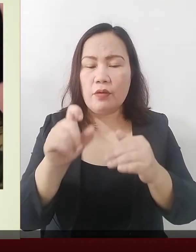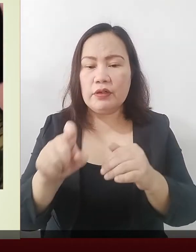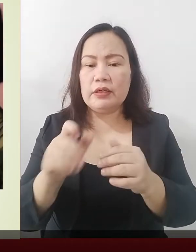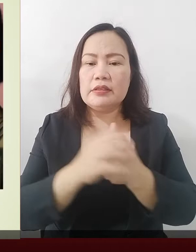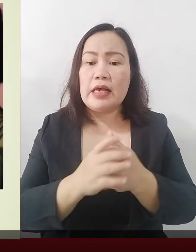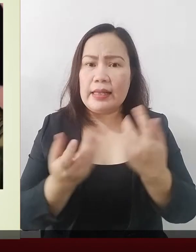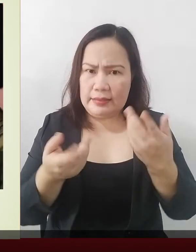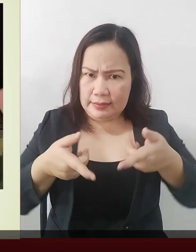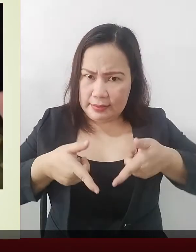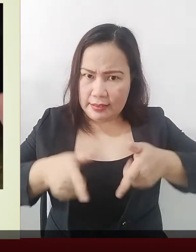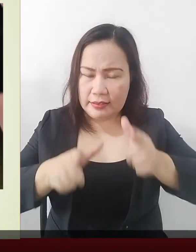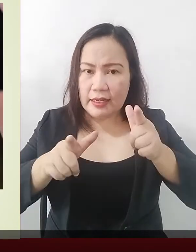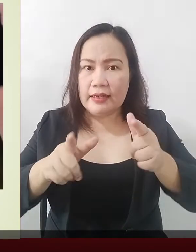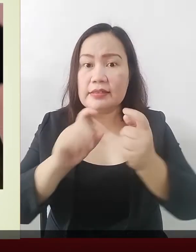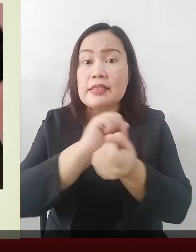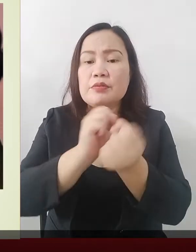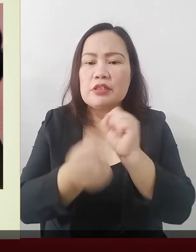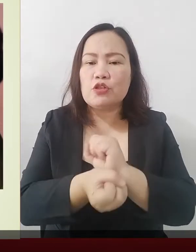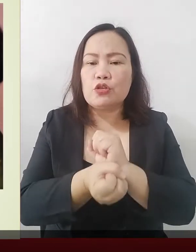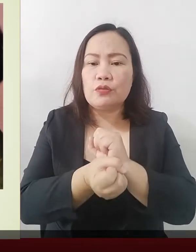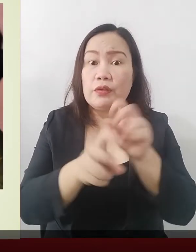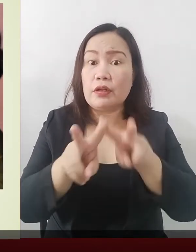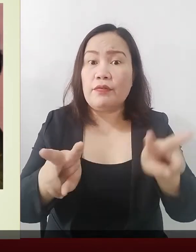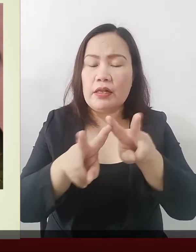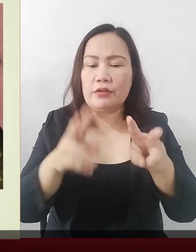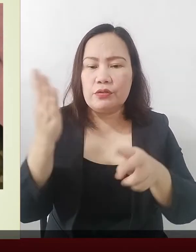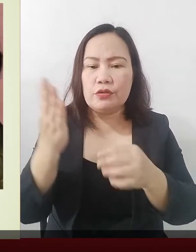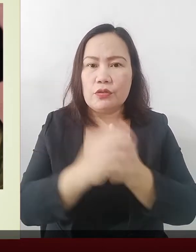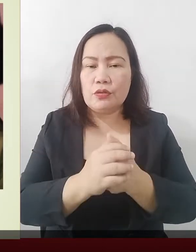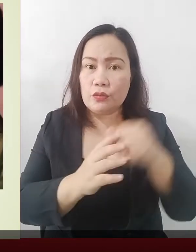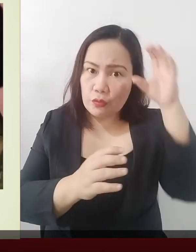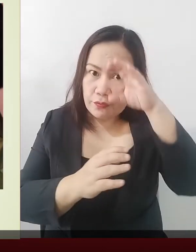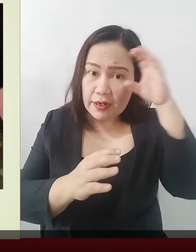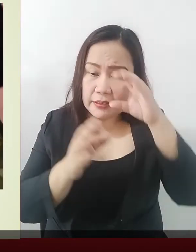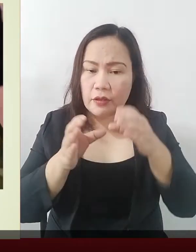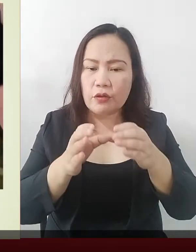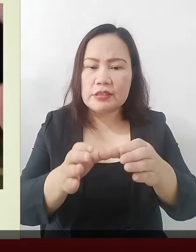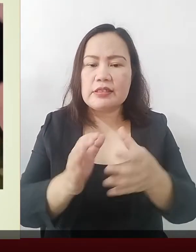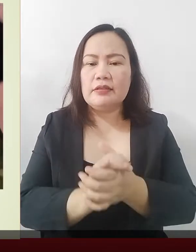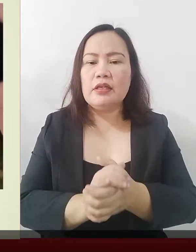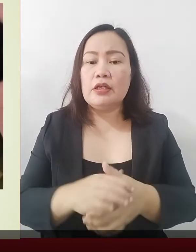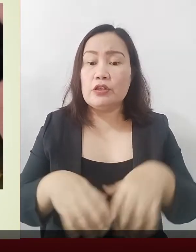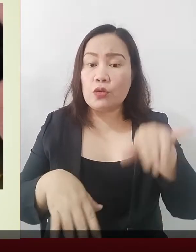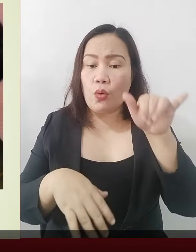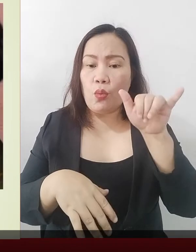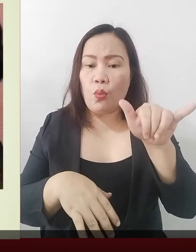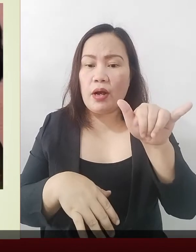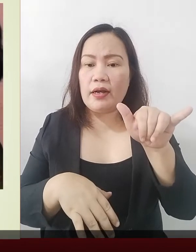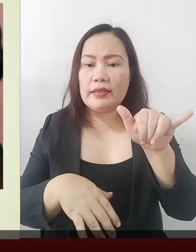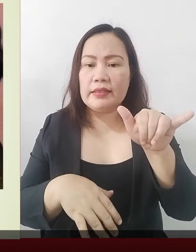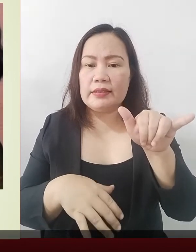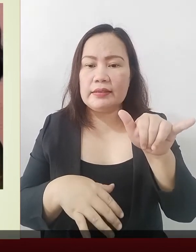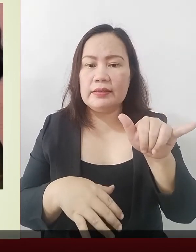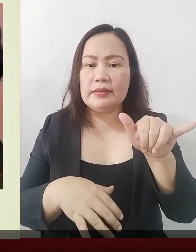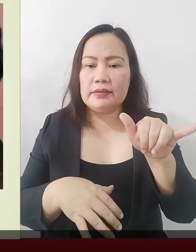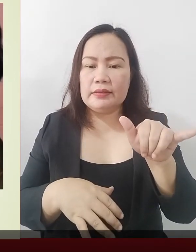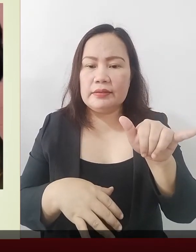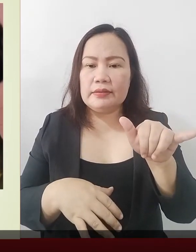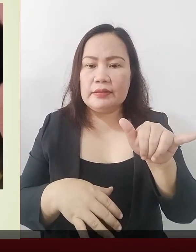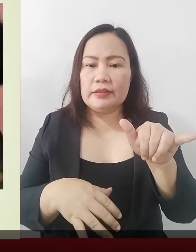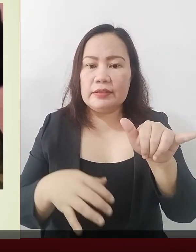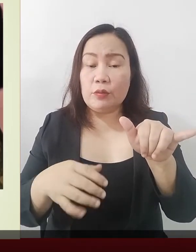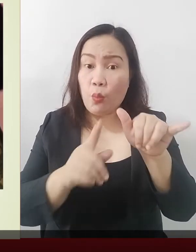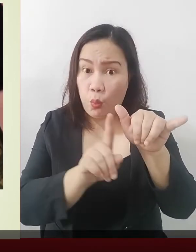Let us substitute these values of x and y to the equation to find the constant. So we have 10